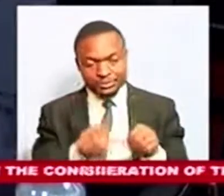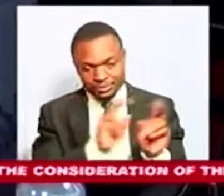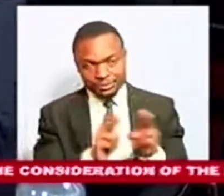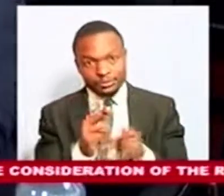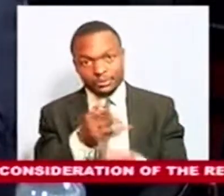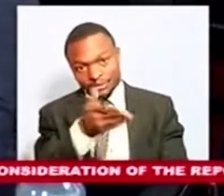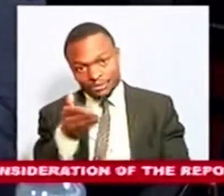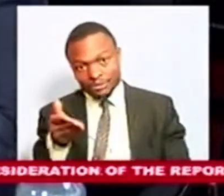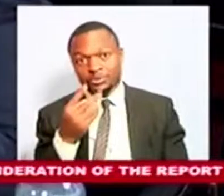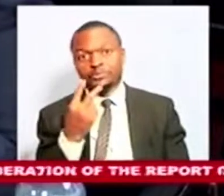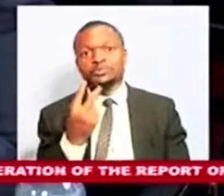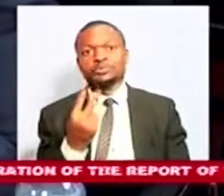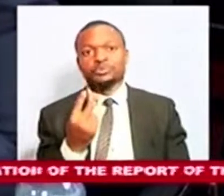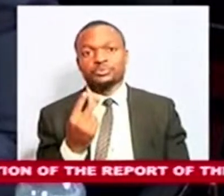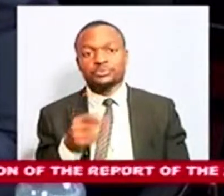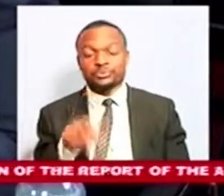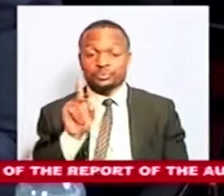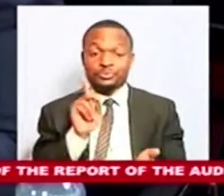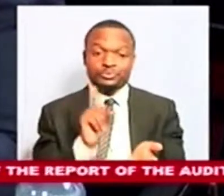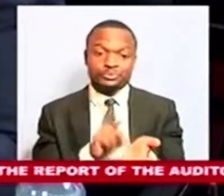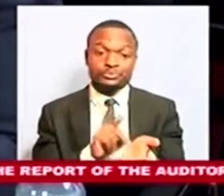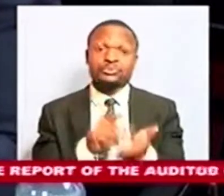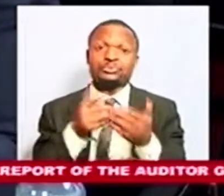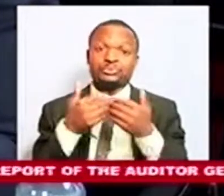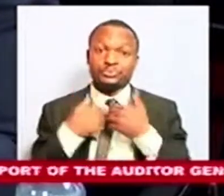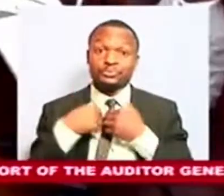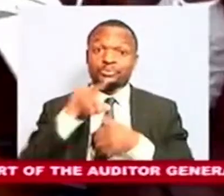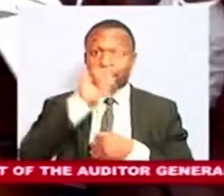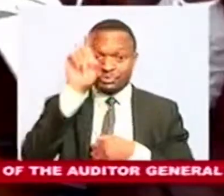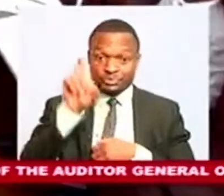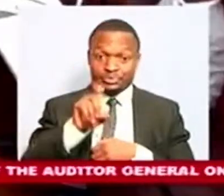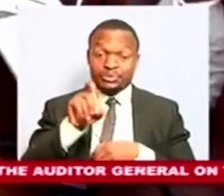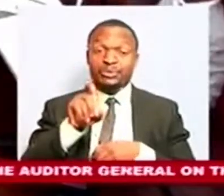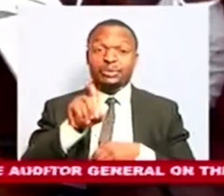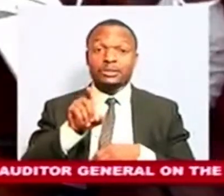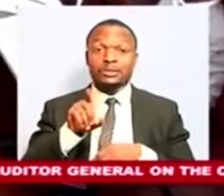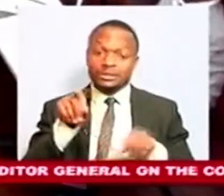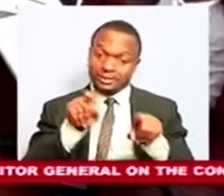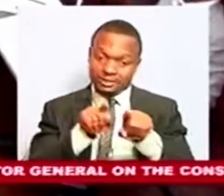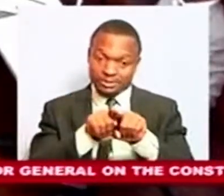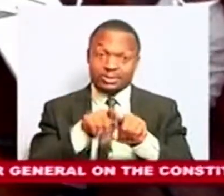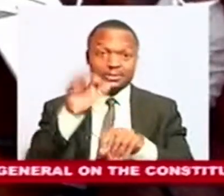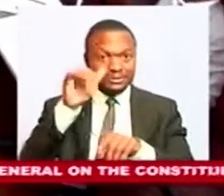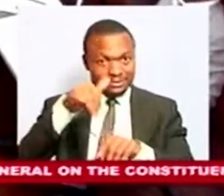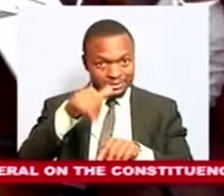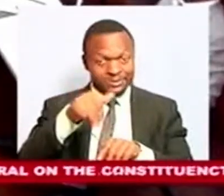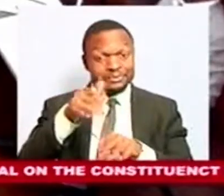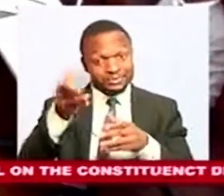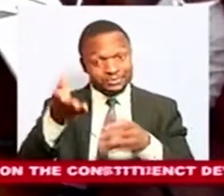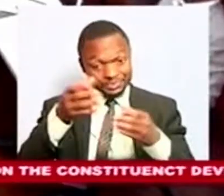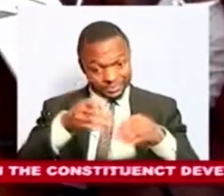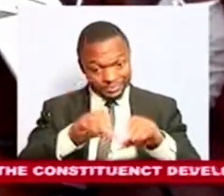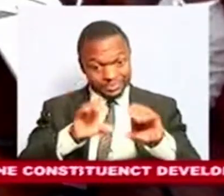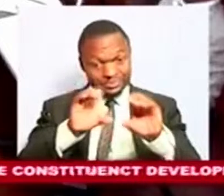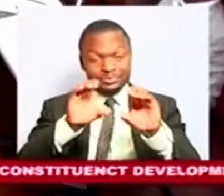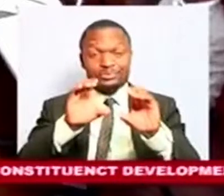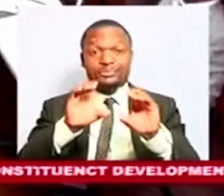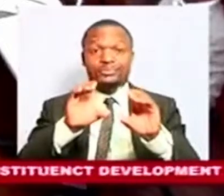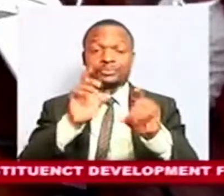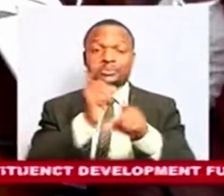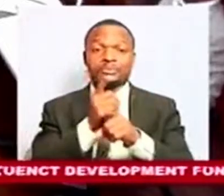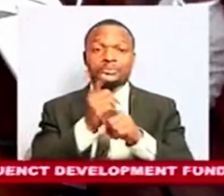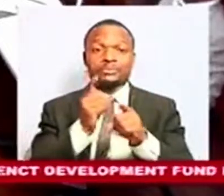those? Doc, do you have a question on the very... Yes, on the same. Okay, you may proceed, sir. On the same, just